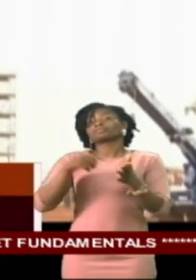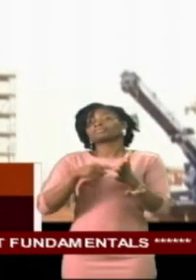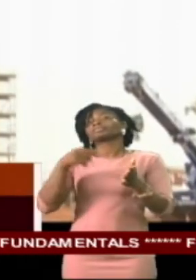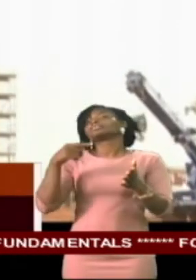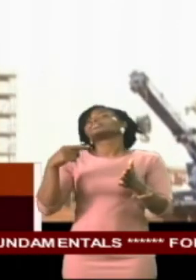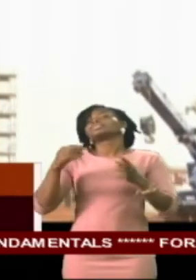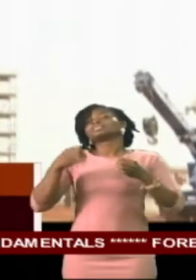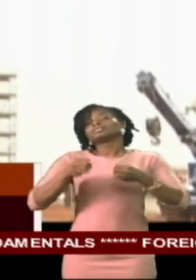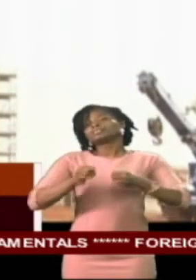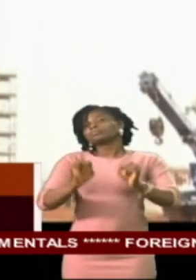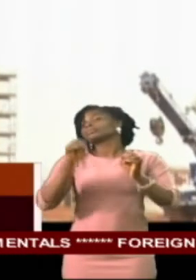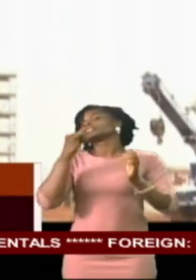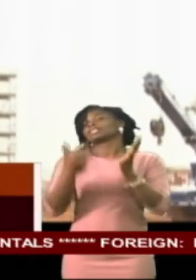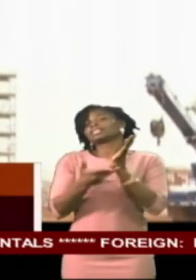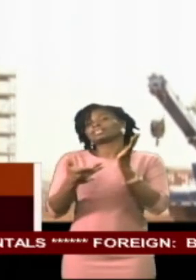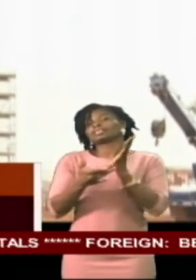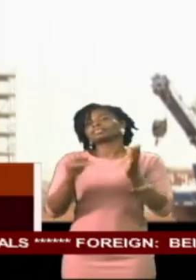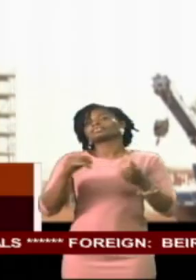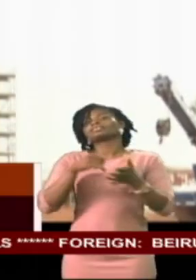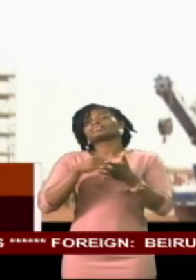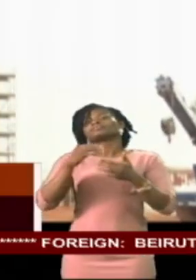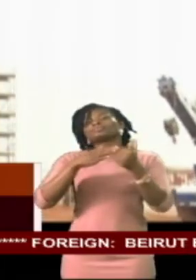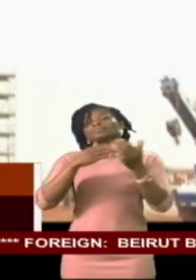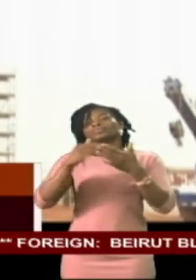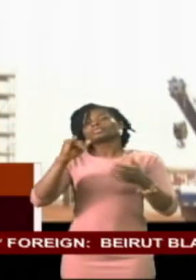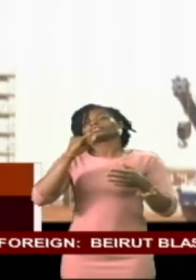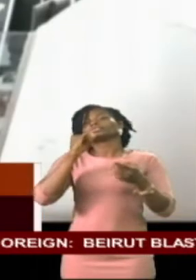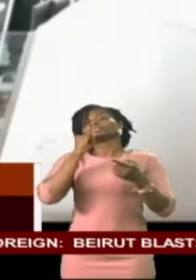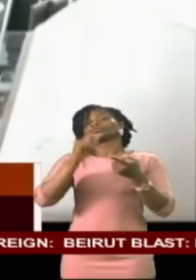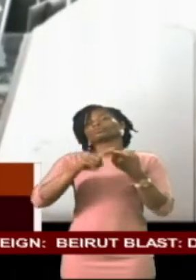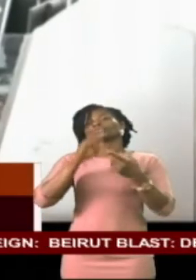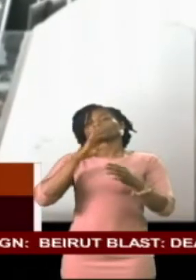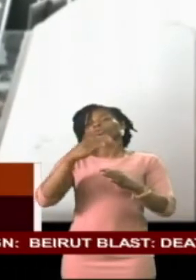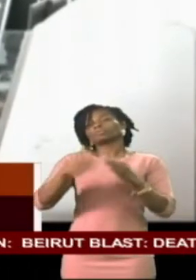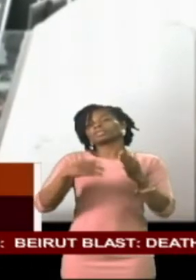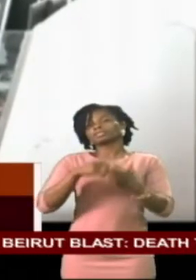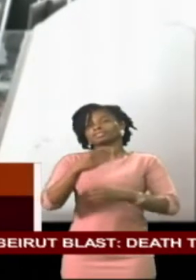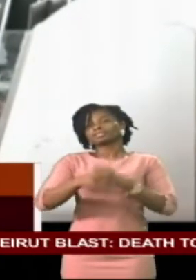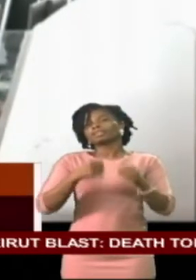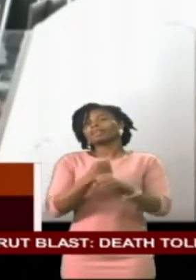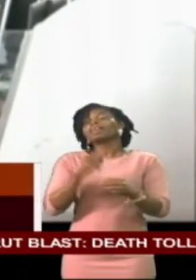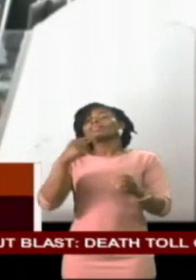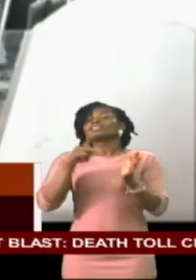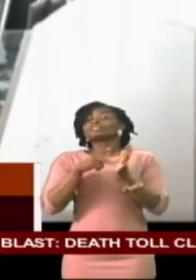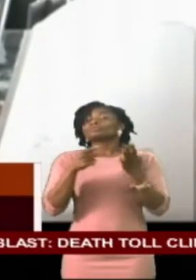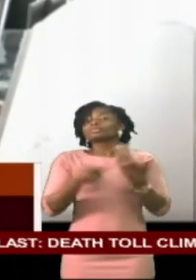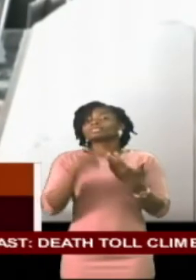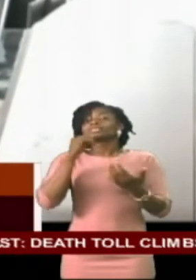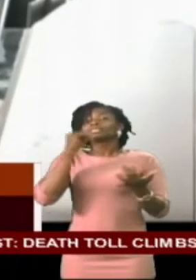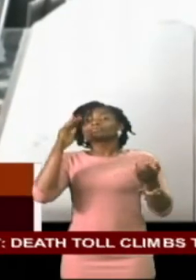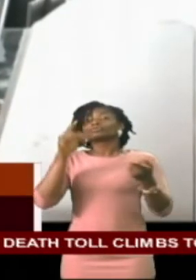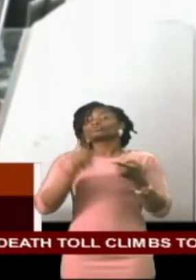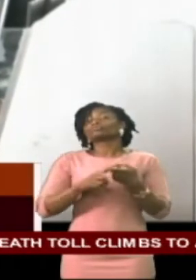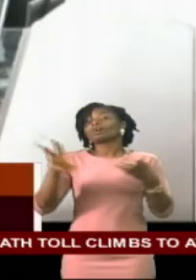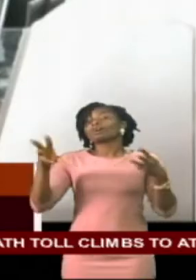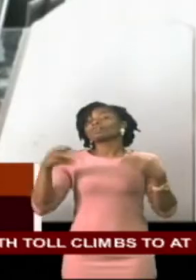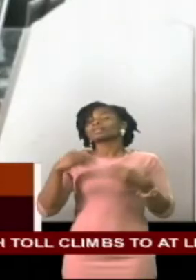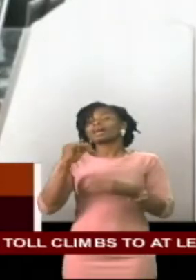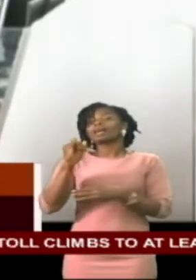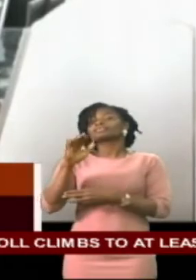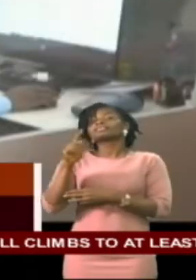technology building envisaged to be completed later this year. The project is expected to accommodate the ICT database of